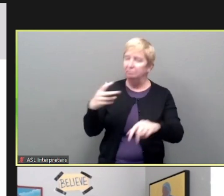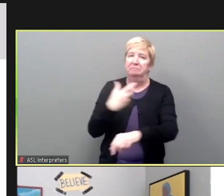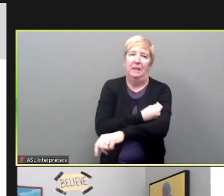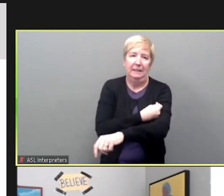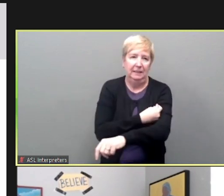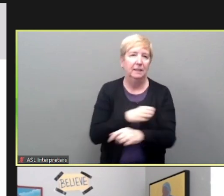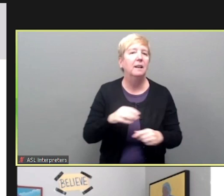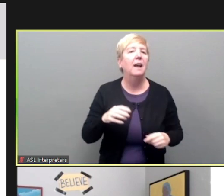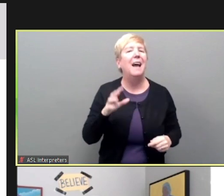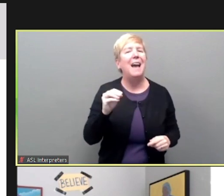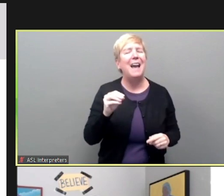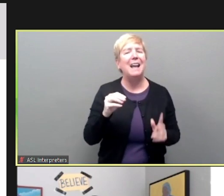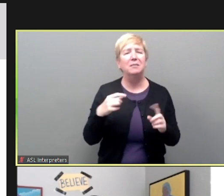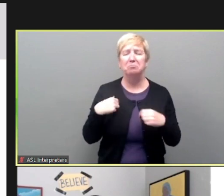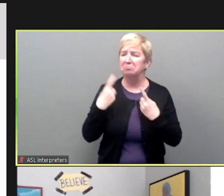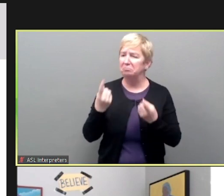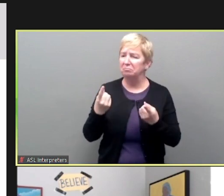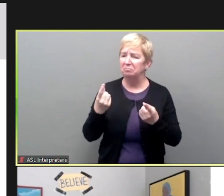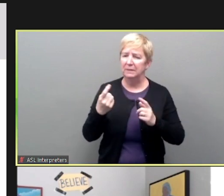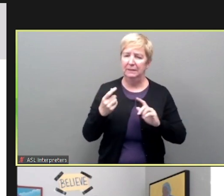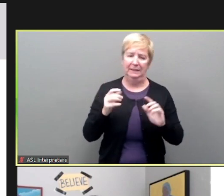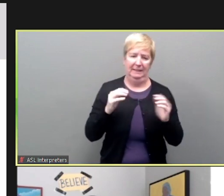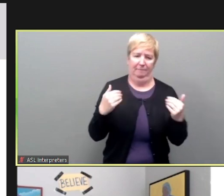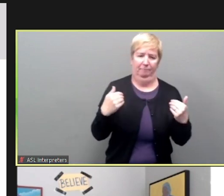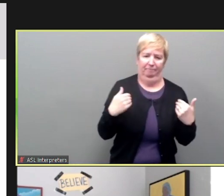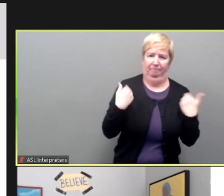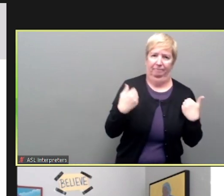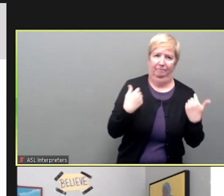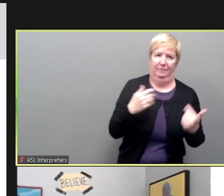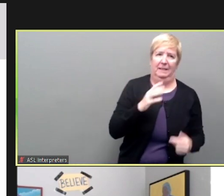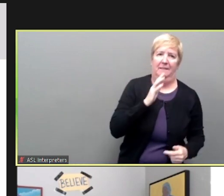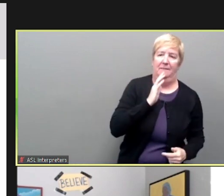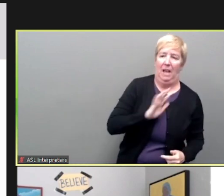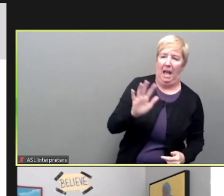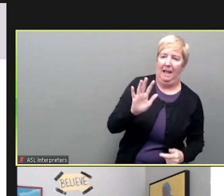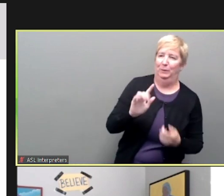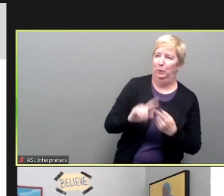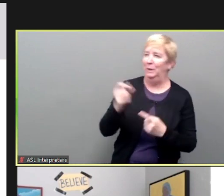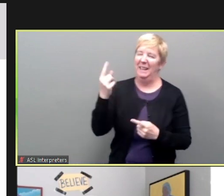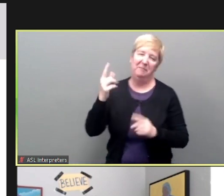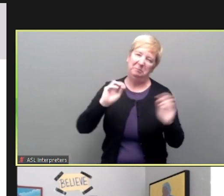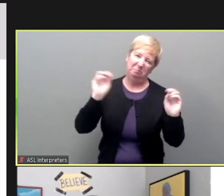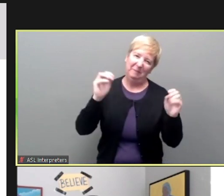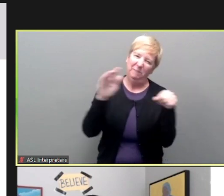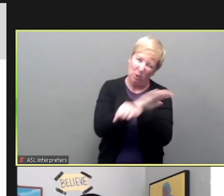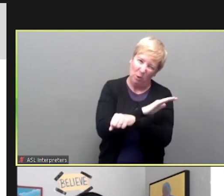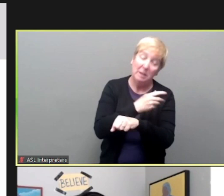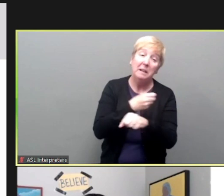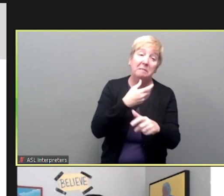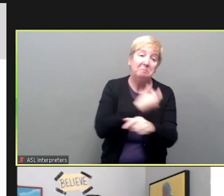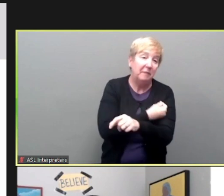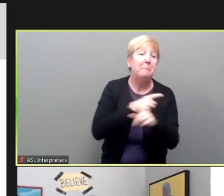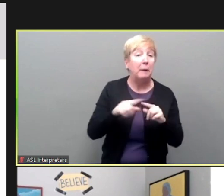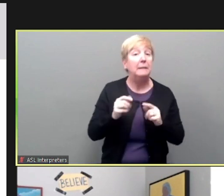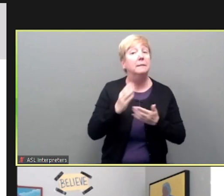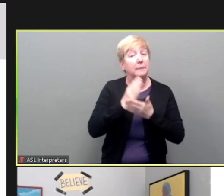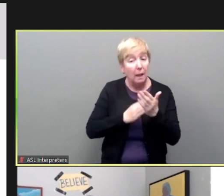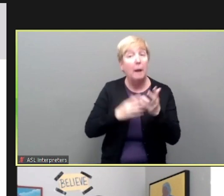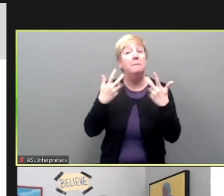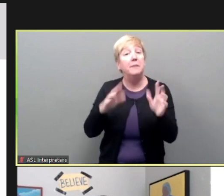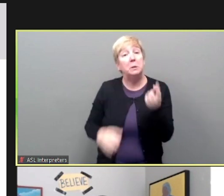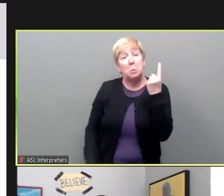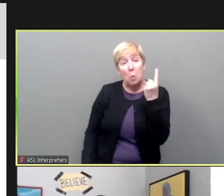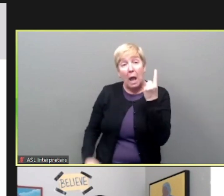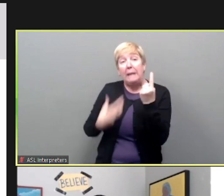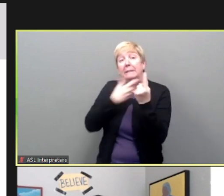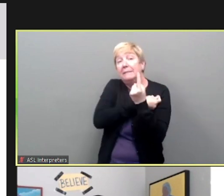and we haven't had any young 5 to 11-year-olds fully vaccinated yet, but they are partially vaccinated. So same